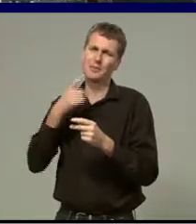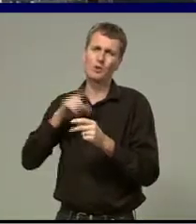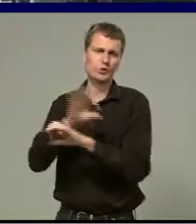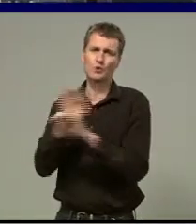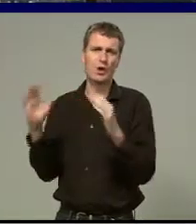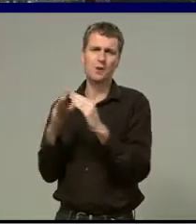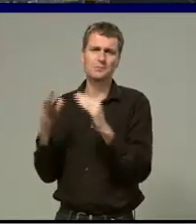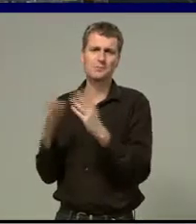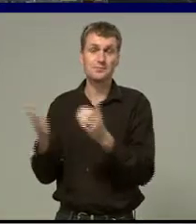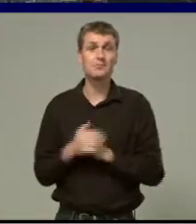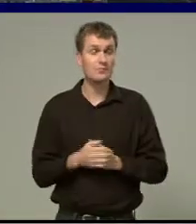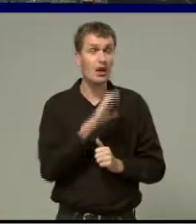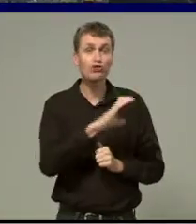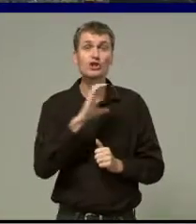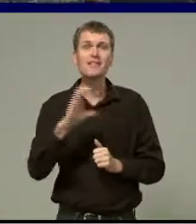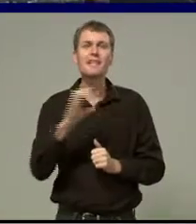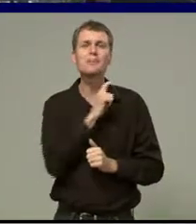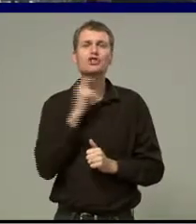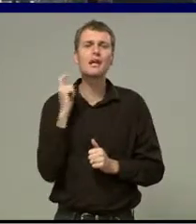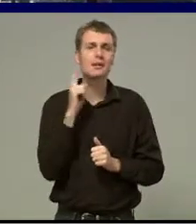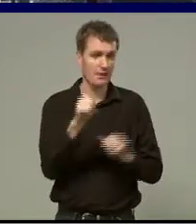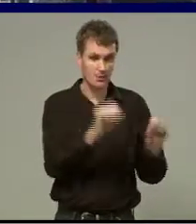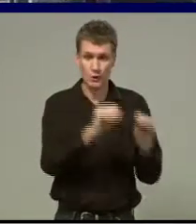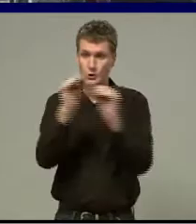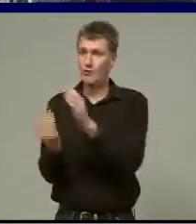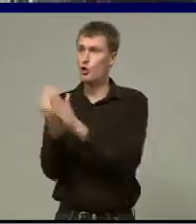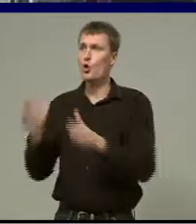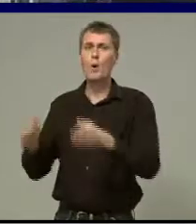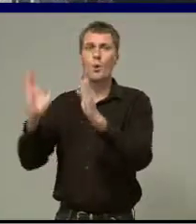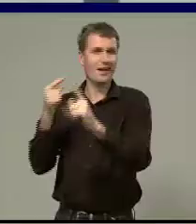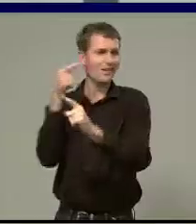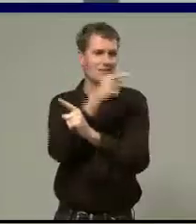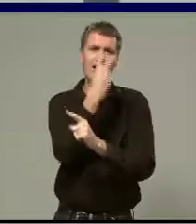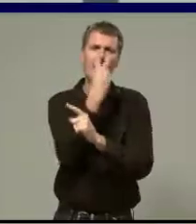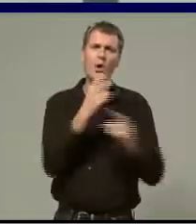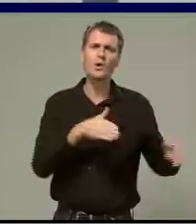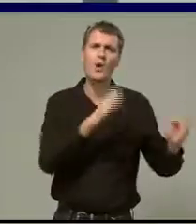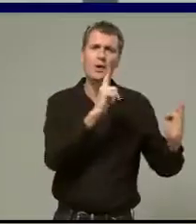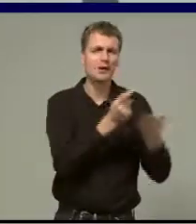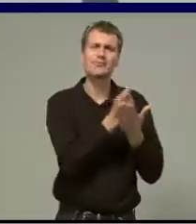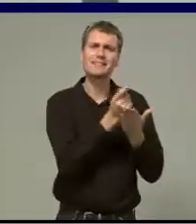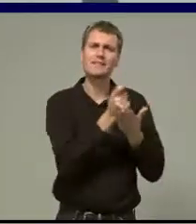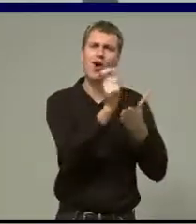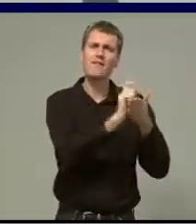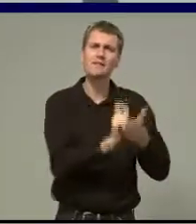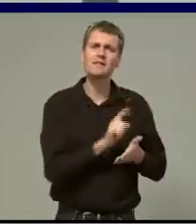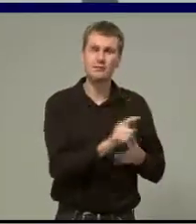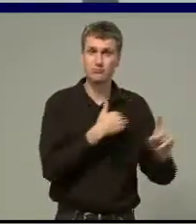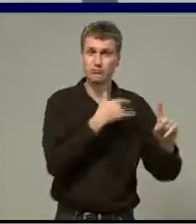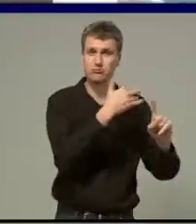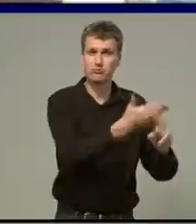Christchurch City Mission moved across the road to new premises in 2012, these old buildings have been rented out as office space. The